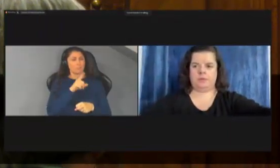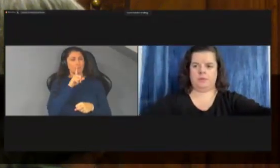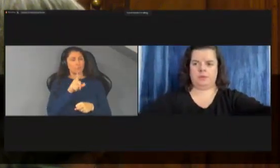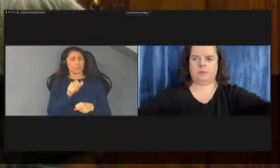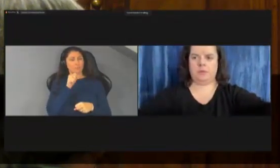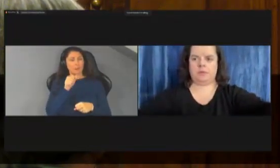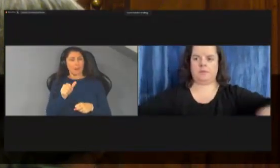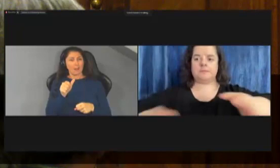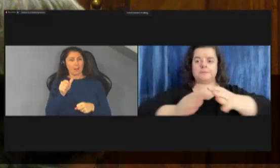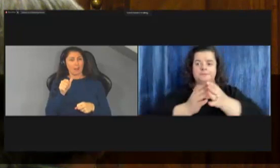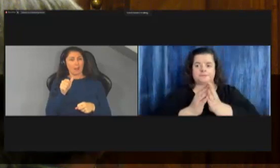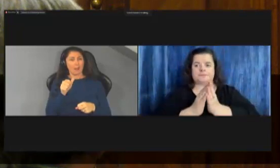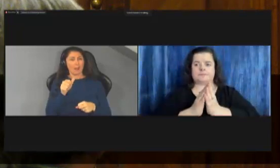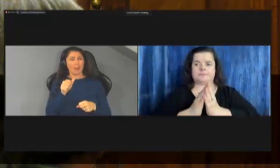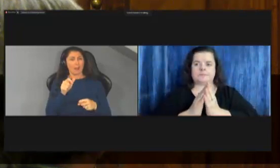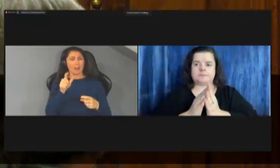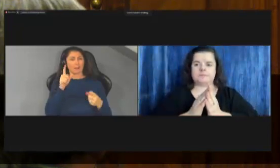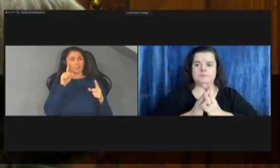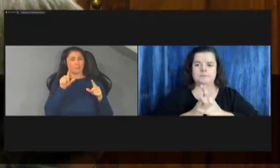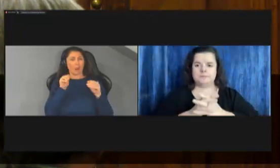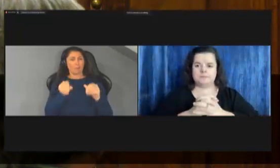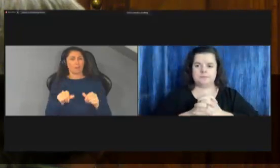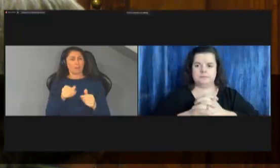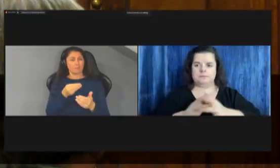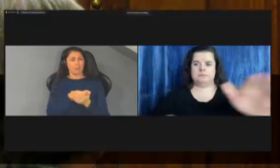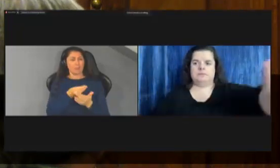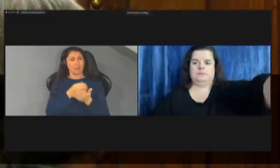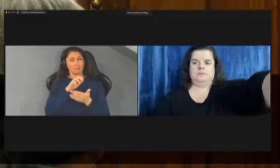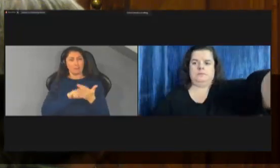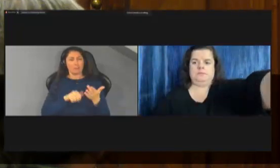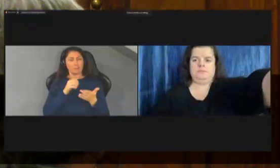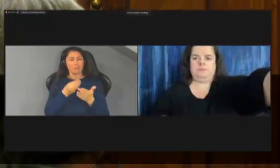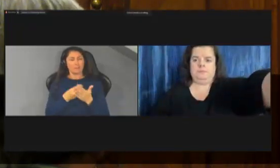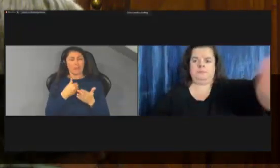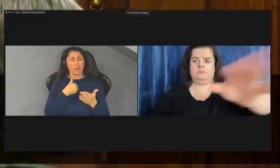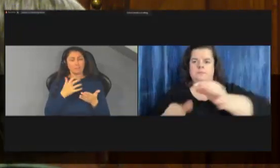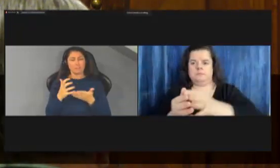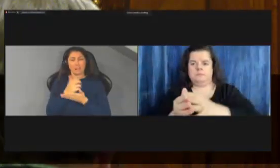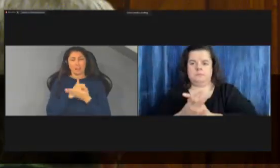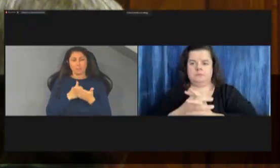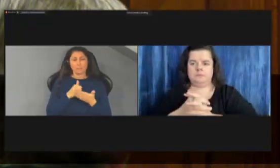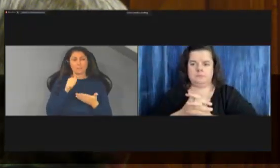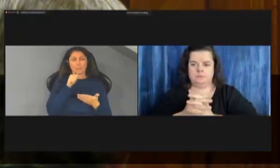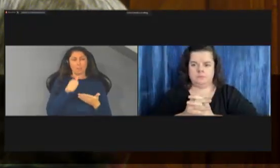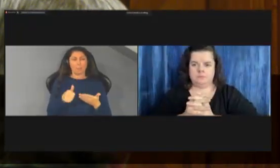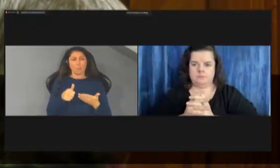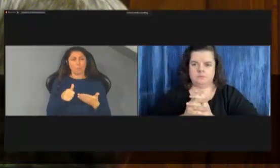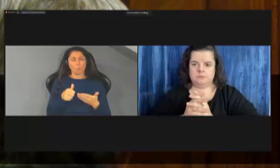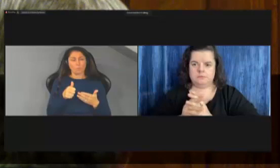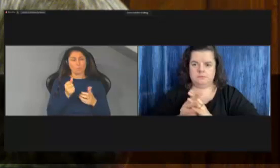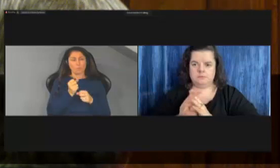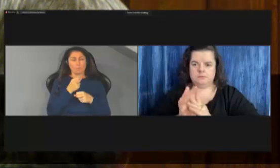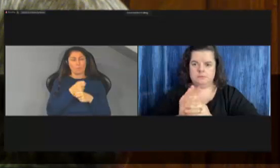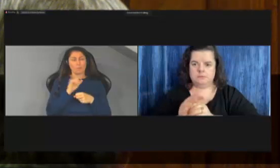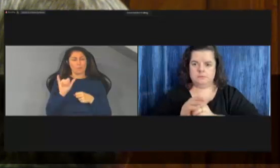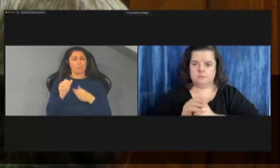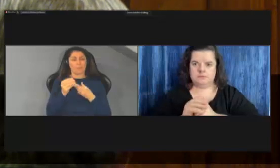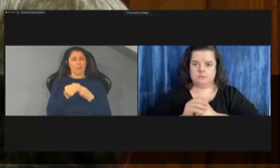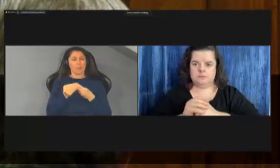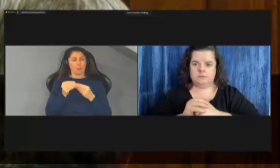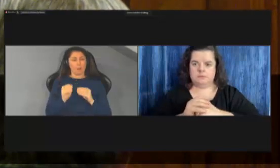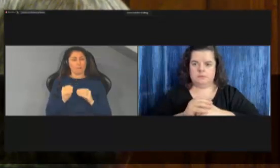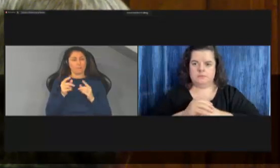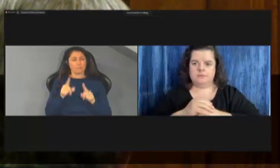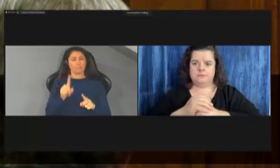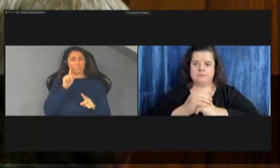compromised financially, have salaries that won't otherwise make the office susceptible to